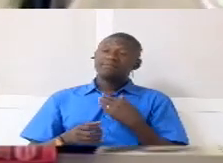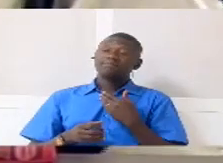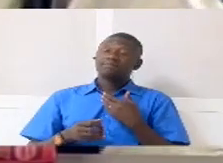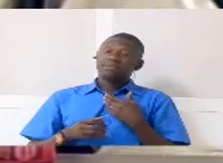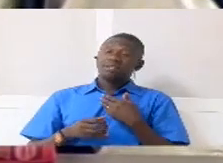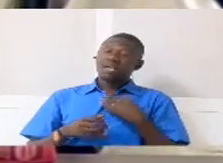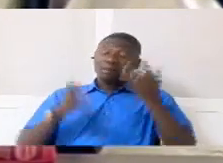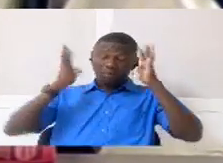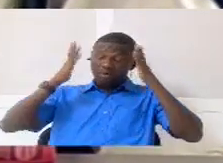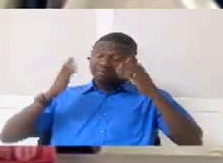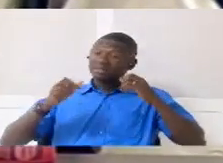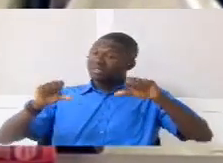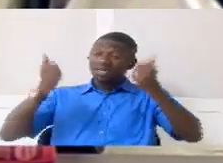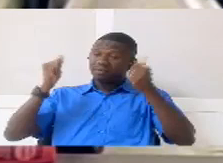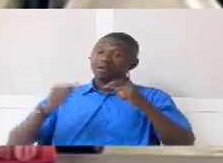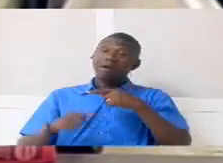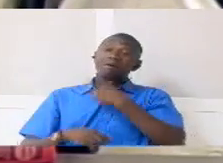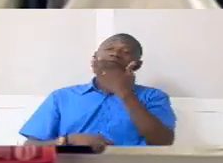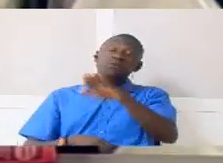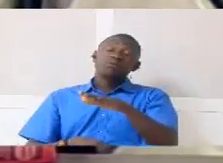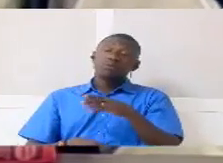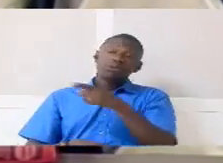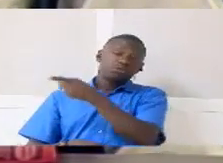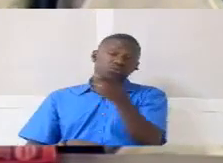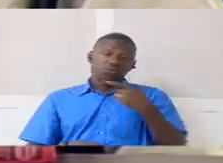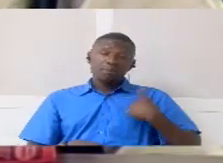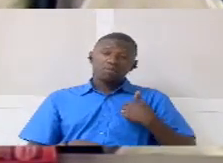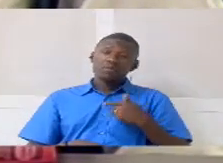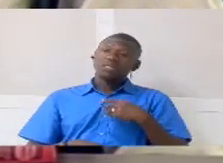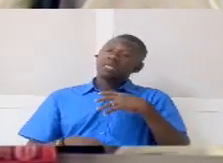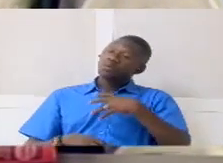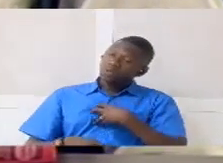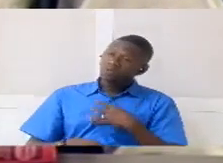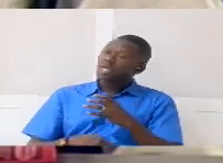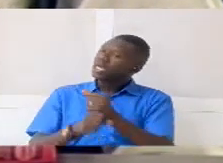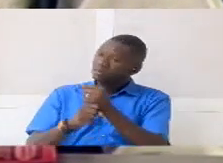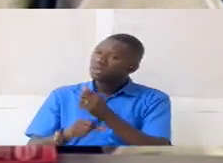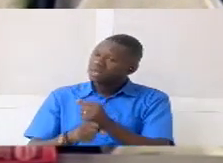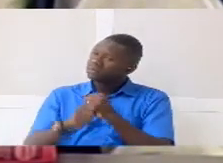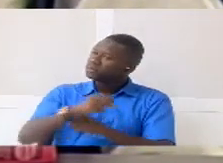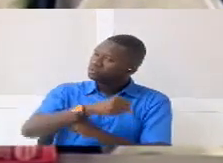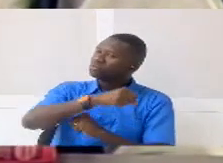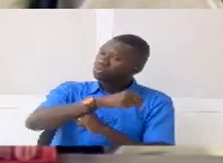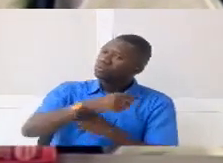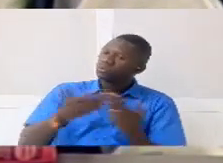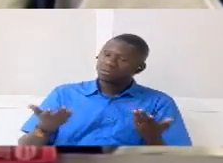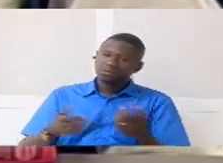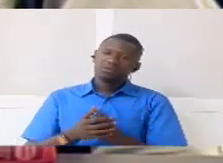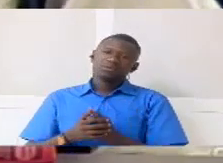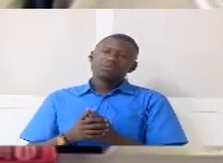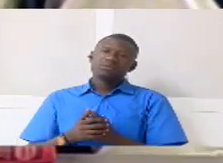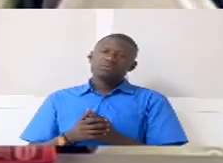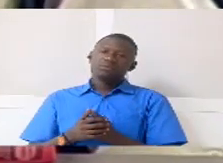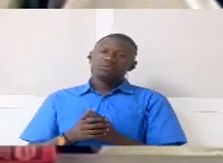their problems emanated from those people kaduko coming ka ike makoedro coming ka foko e mollo miti munya lan ko e bidde maro